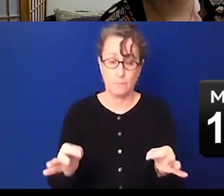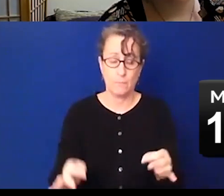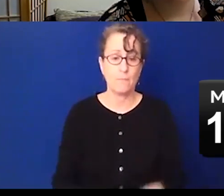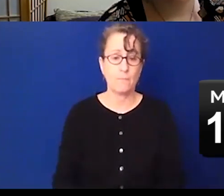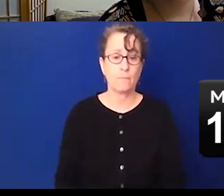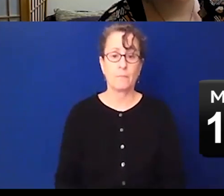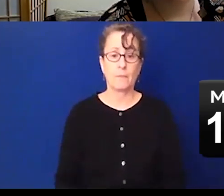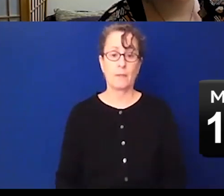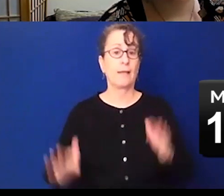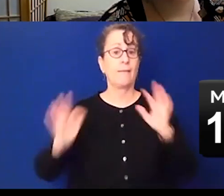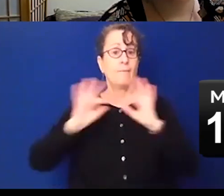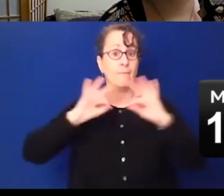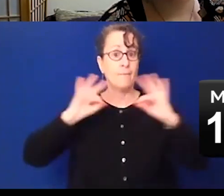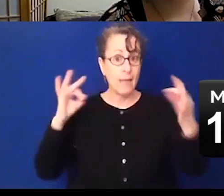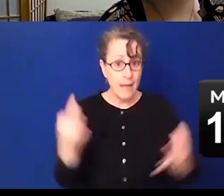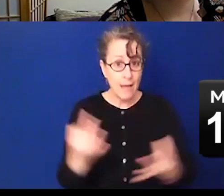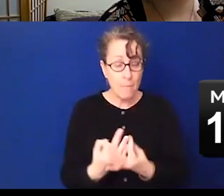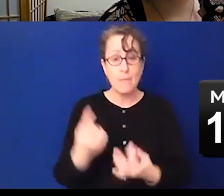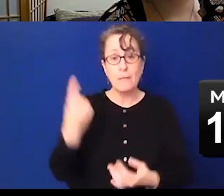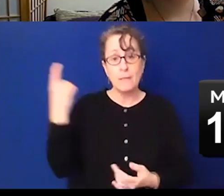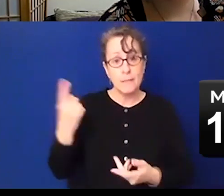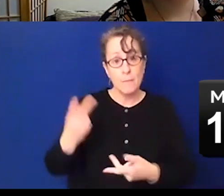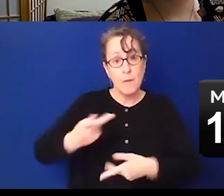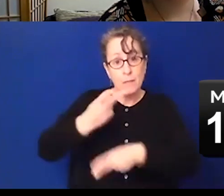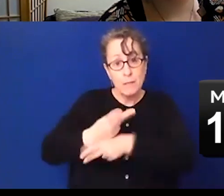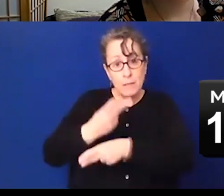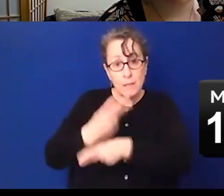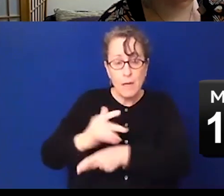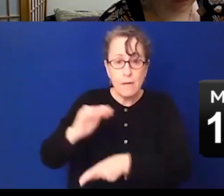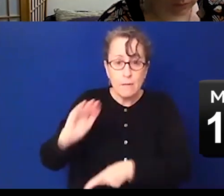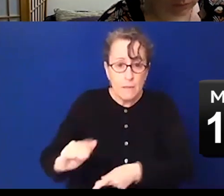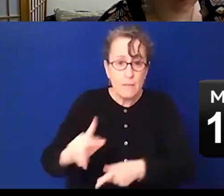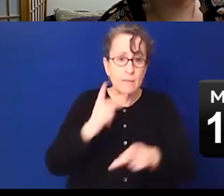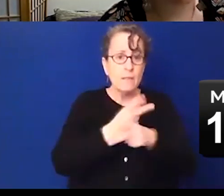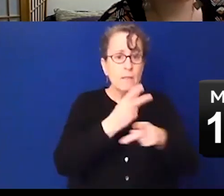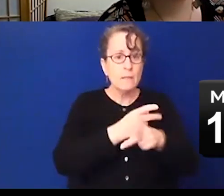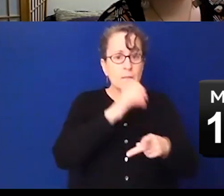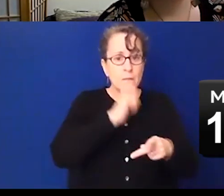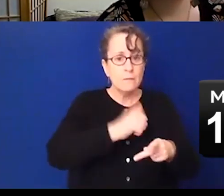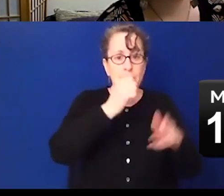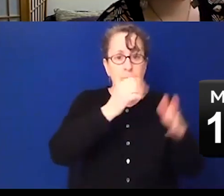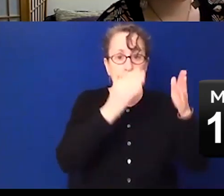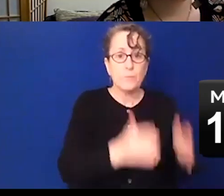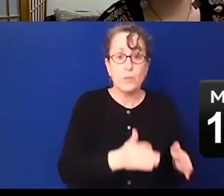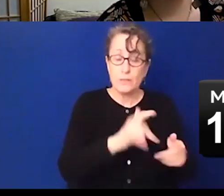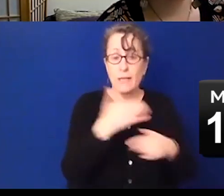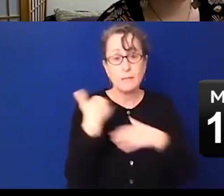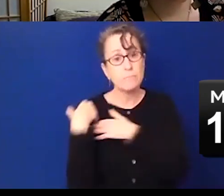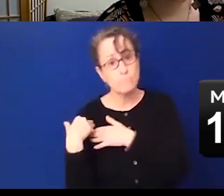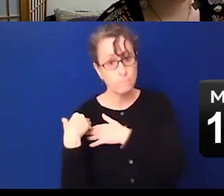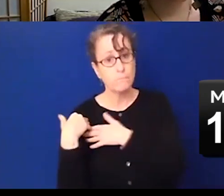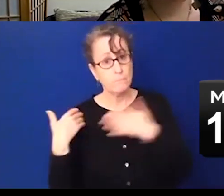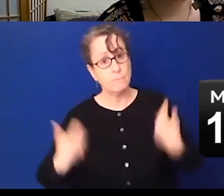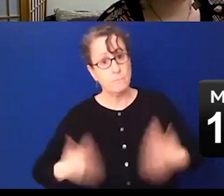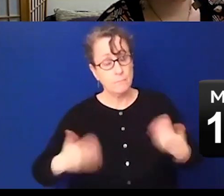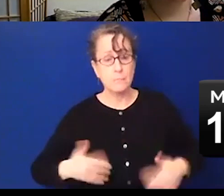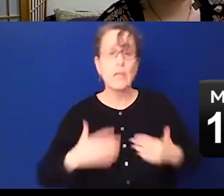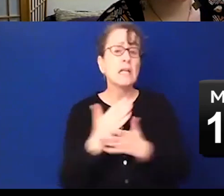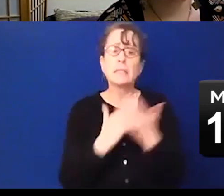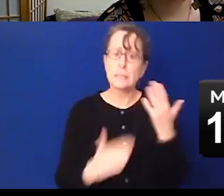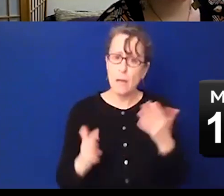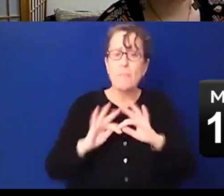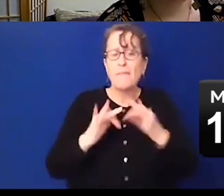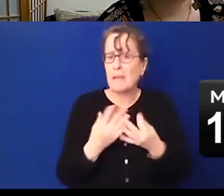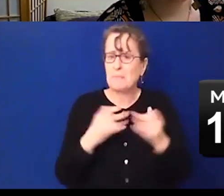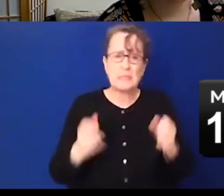burden that's borne by a family member is still a burden. And some households are able to address this need that